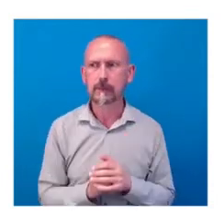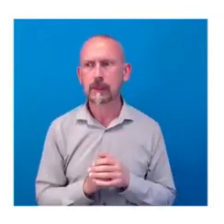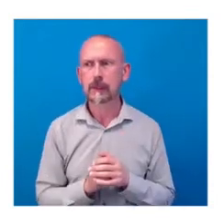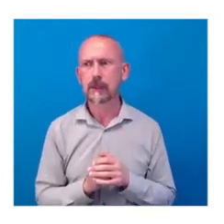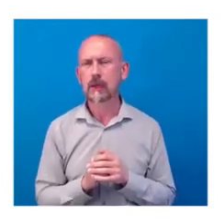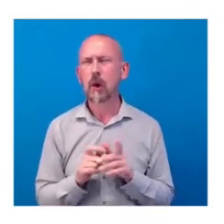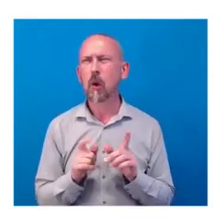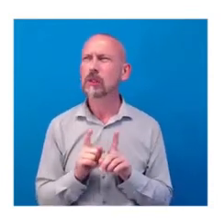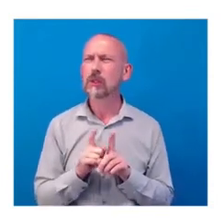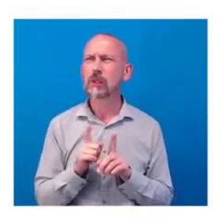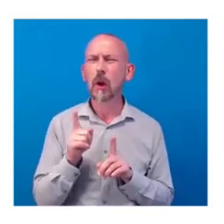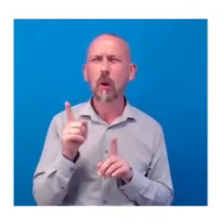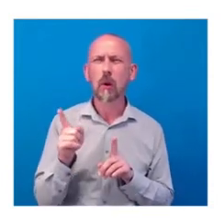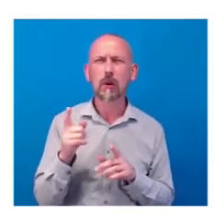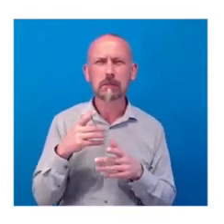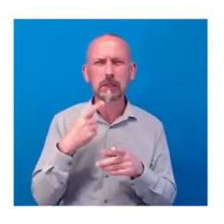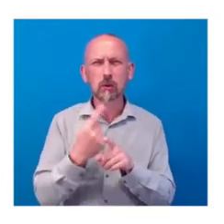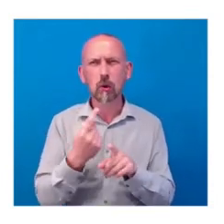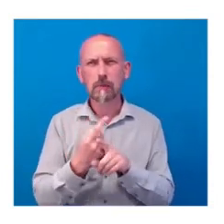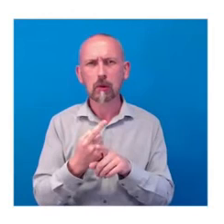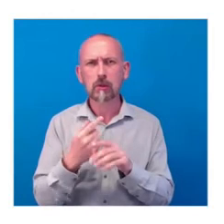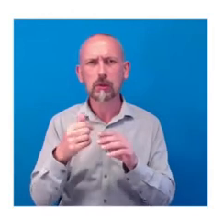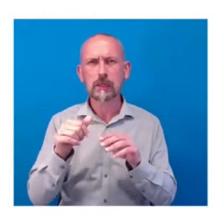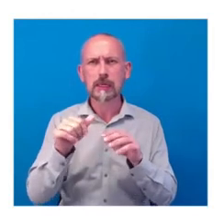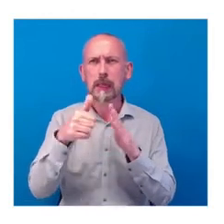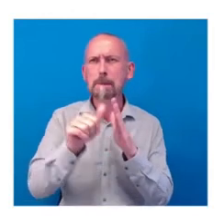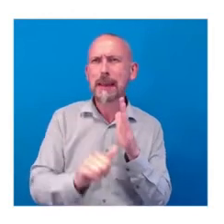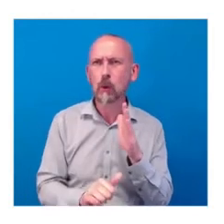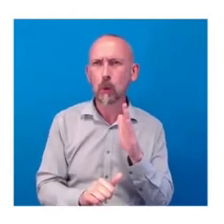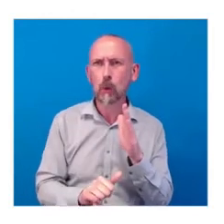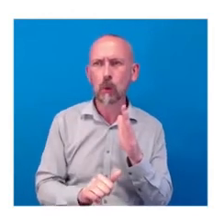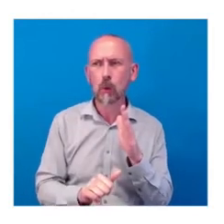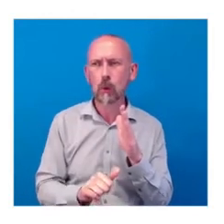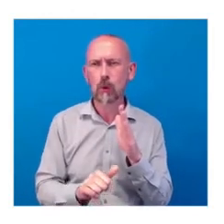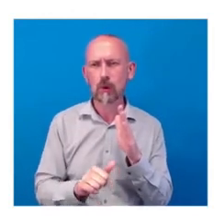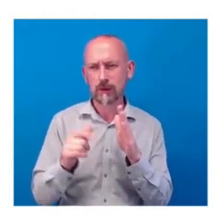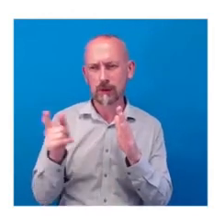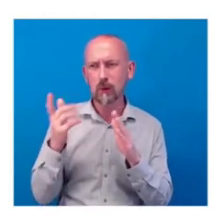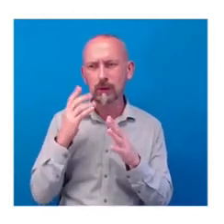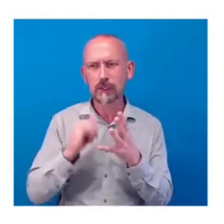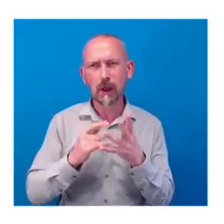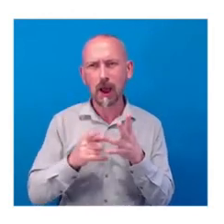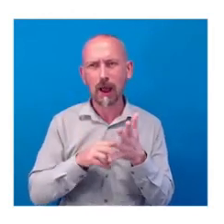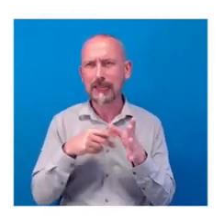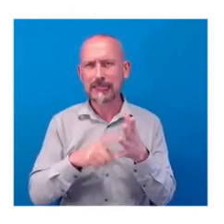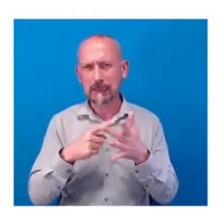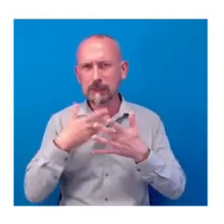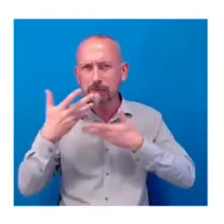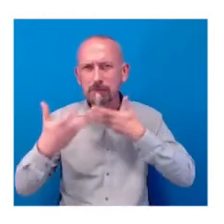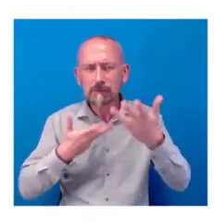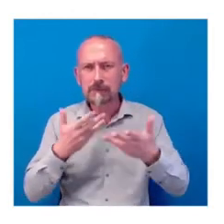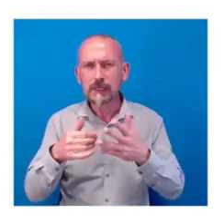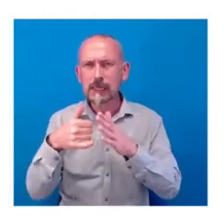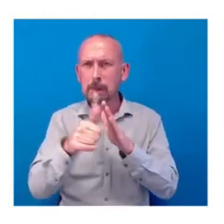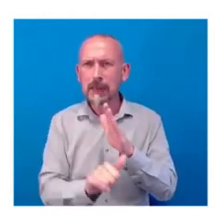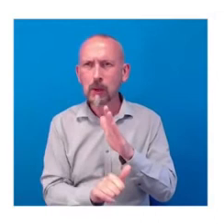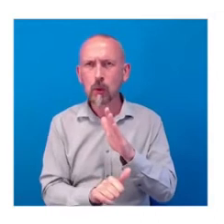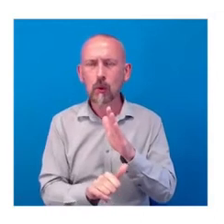the menus to get to content in the first place in your opening, Sonali, and it's worth mentioning that we do have